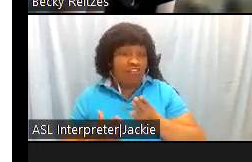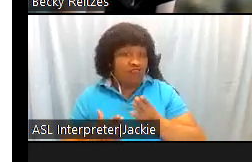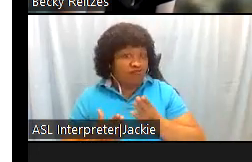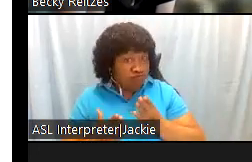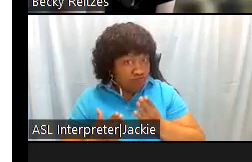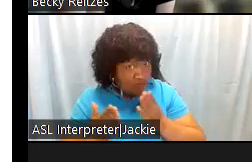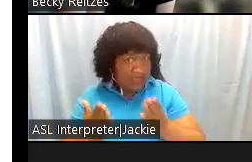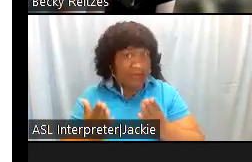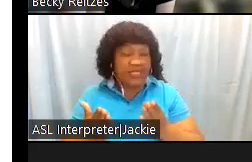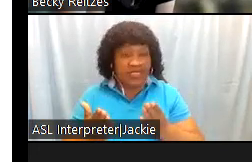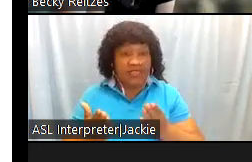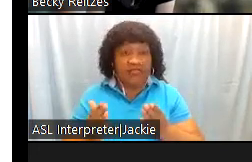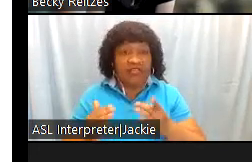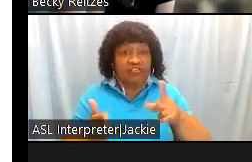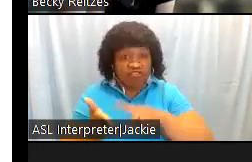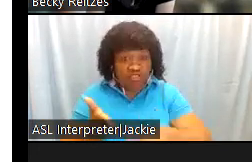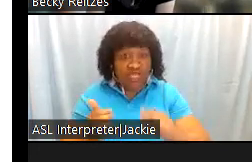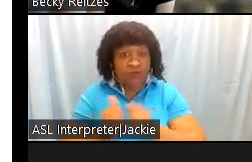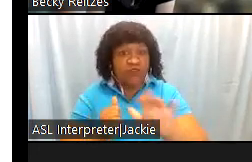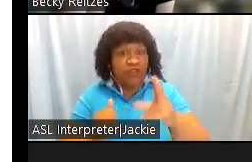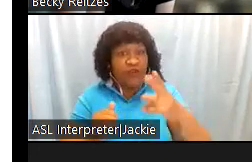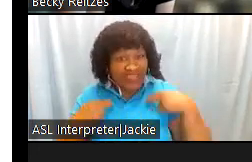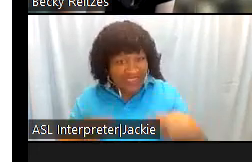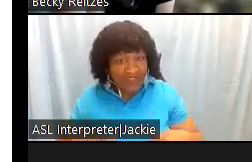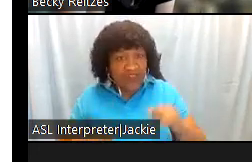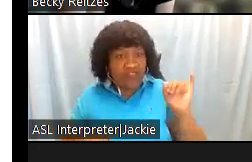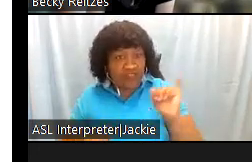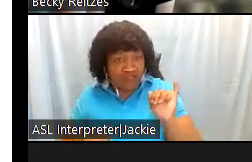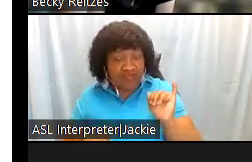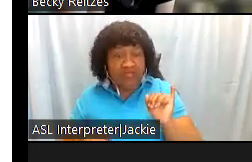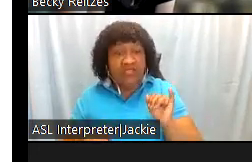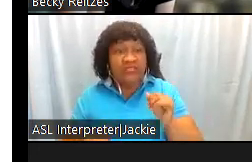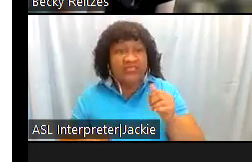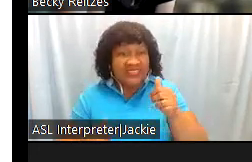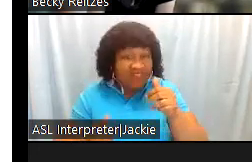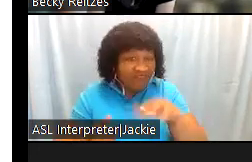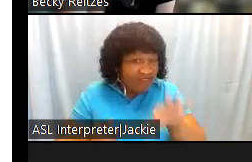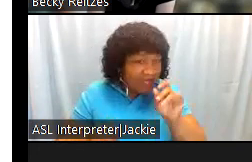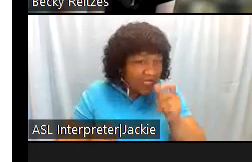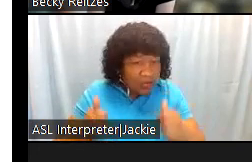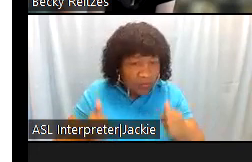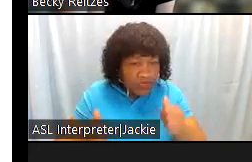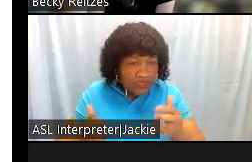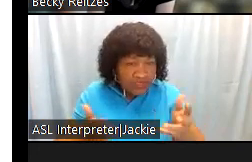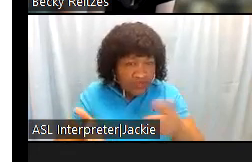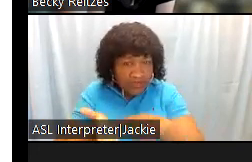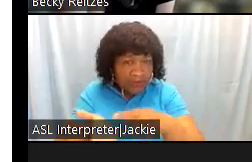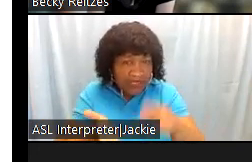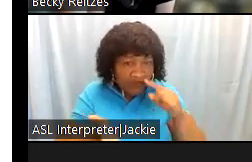is to check with your health insurance and find out which they do. Unfortunately, a lot